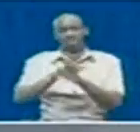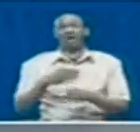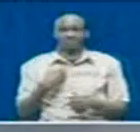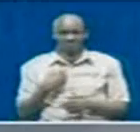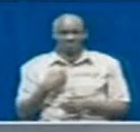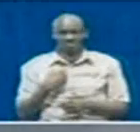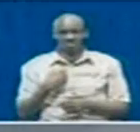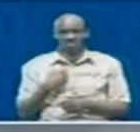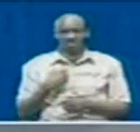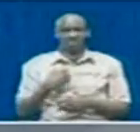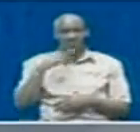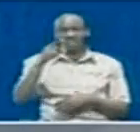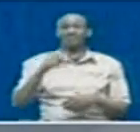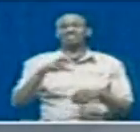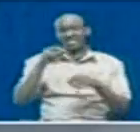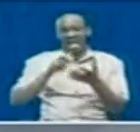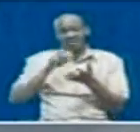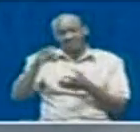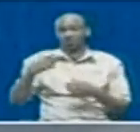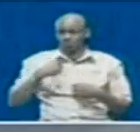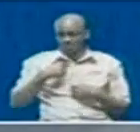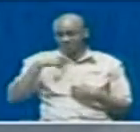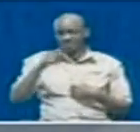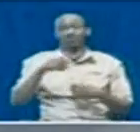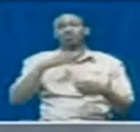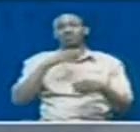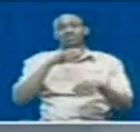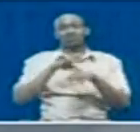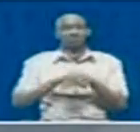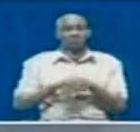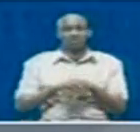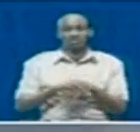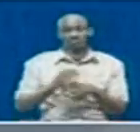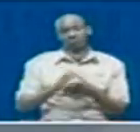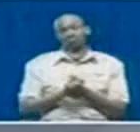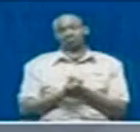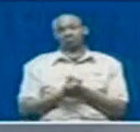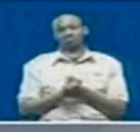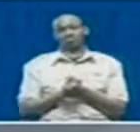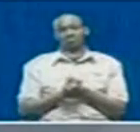These people are taking advantage of me because she's younger, Arabic.